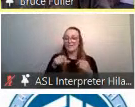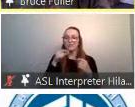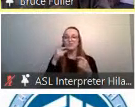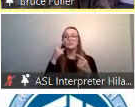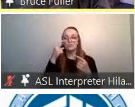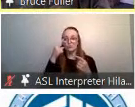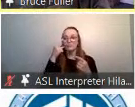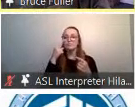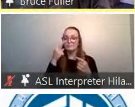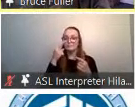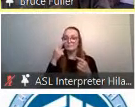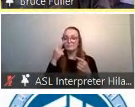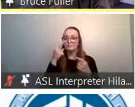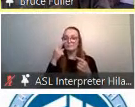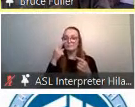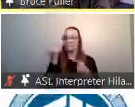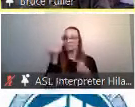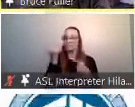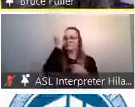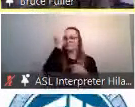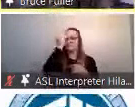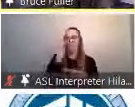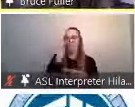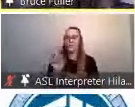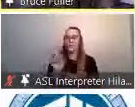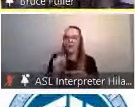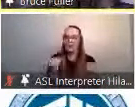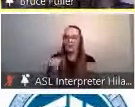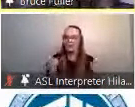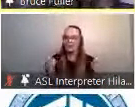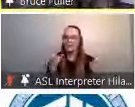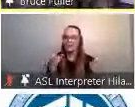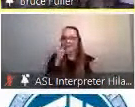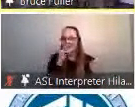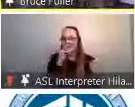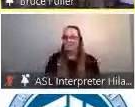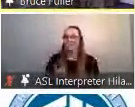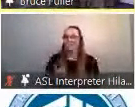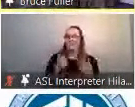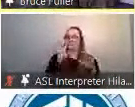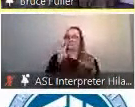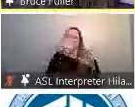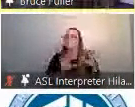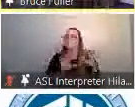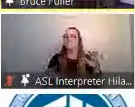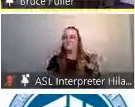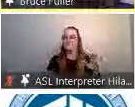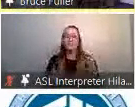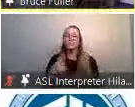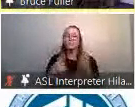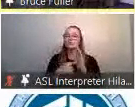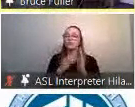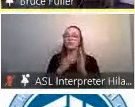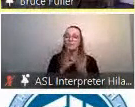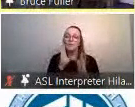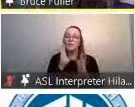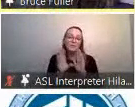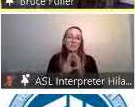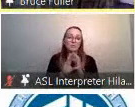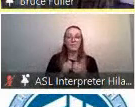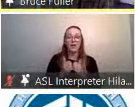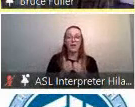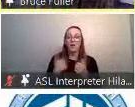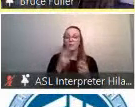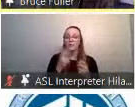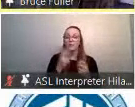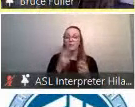where youngsters actually reside. Next slide. So just to show you some pictures of how we can